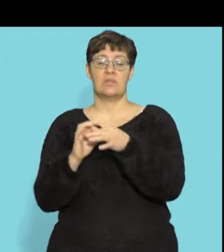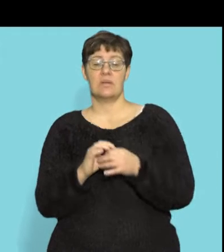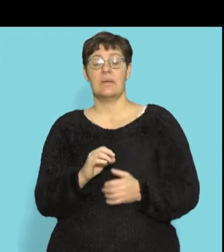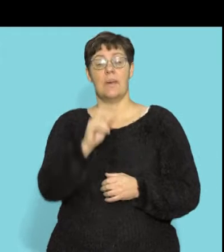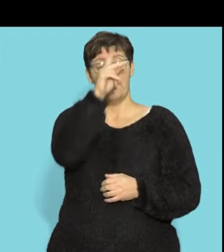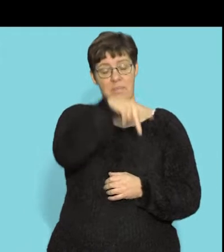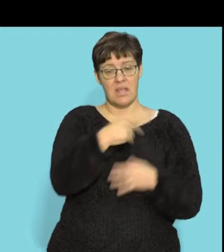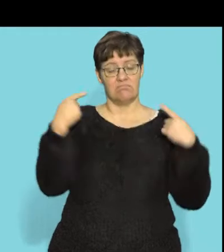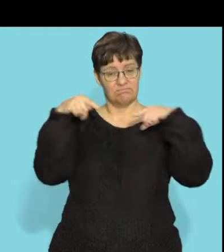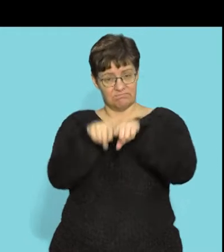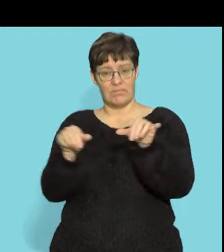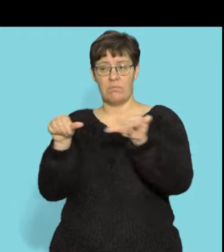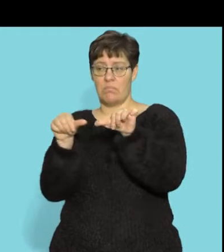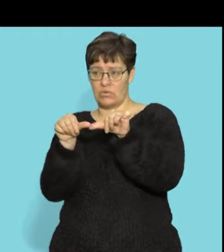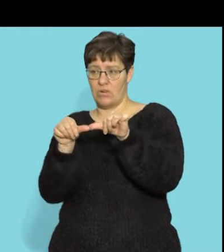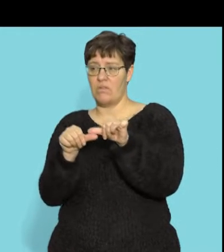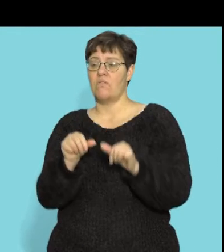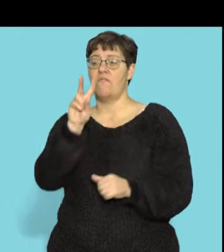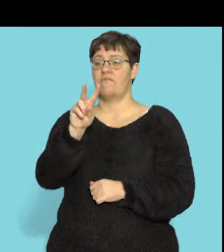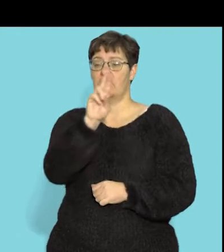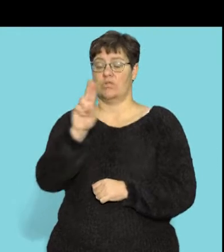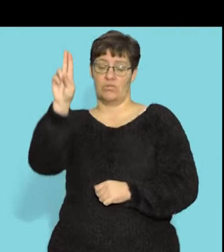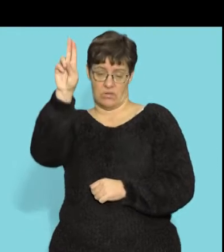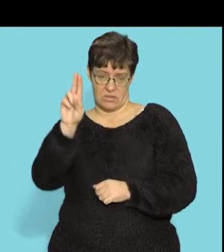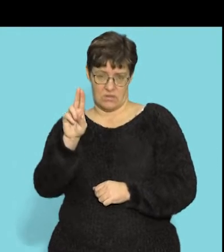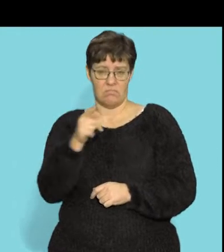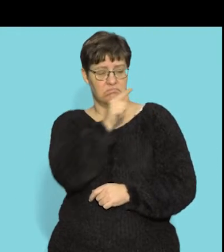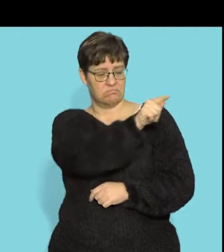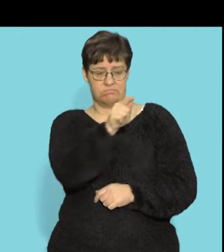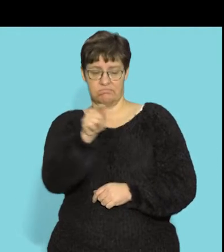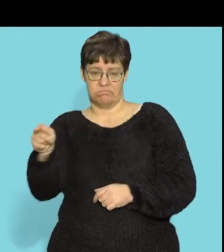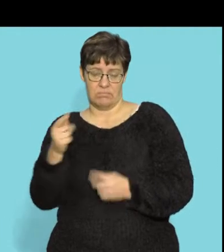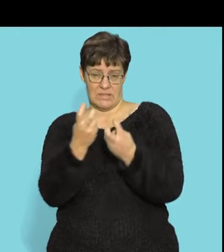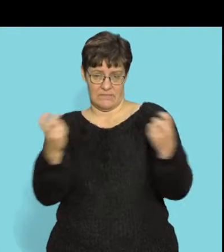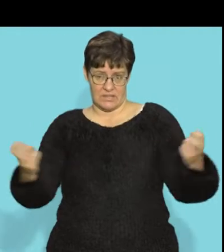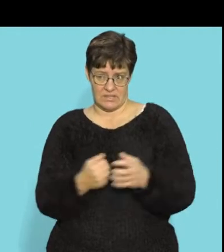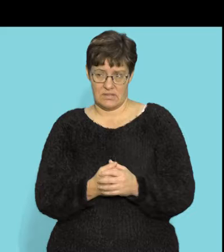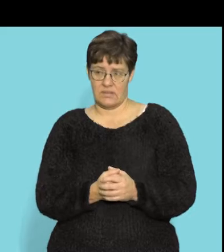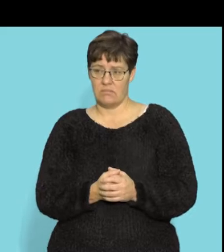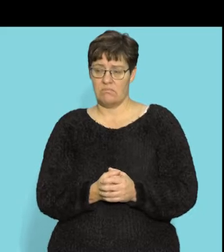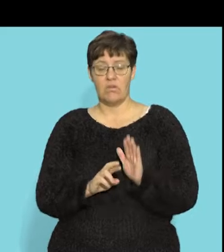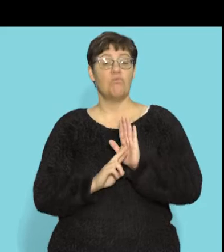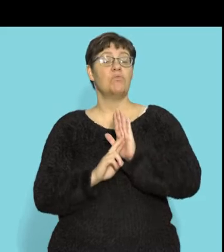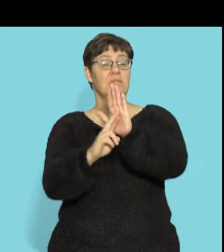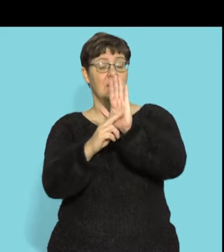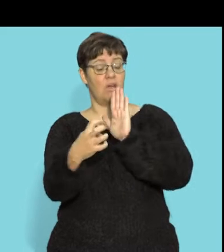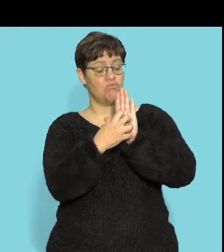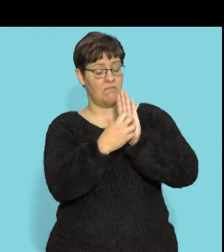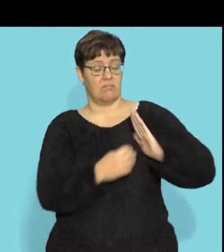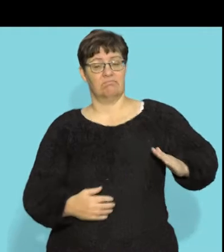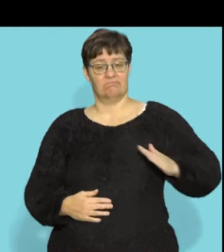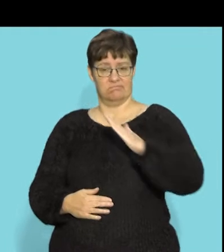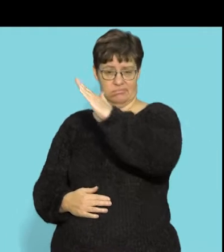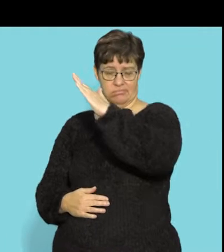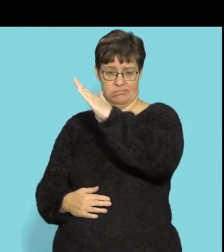relationship. P is directly proportional to the square of potential difference across a component. And then this is the graphical